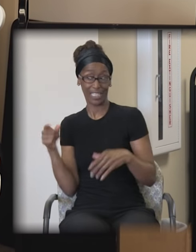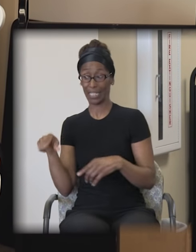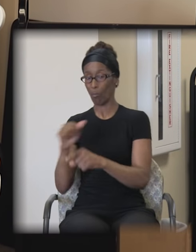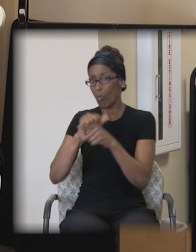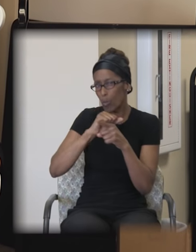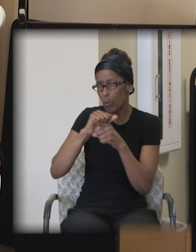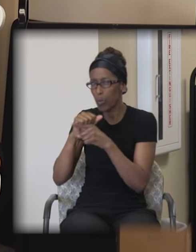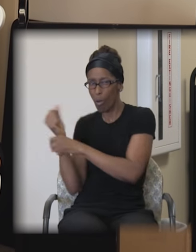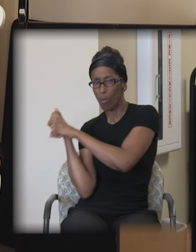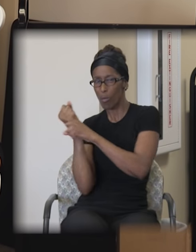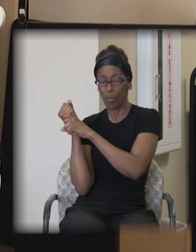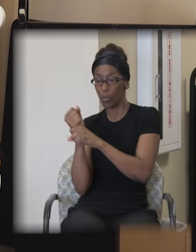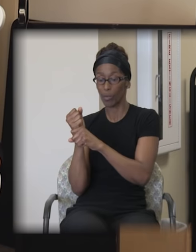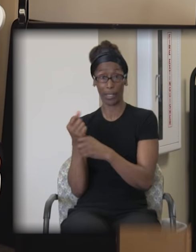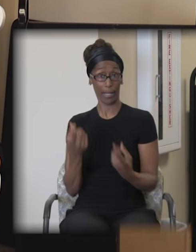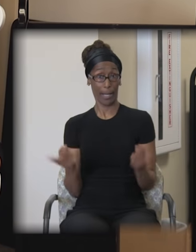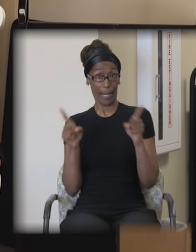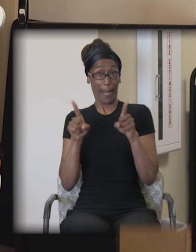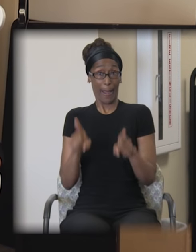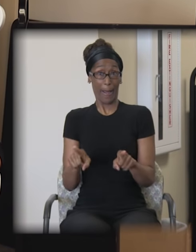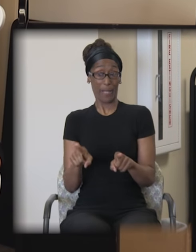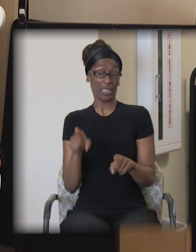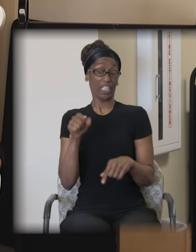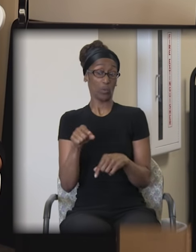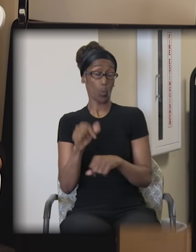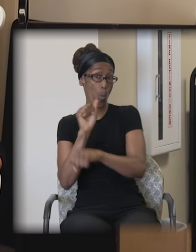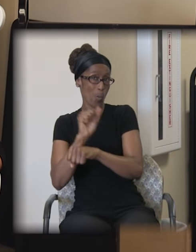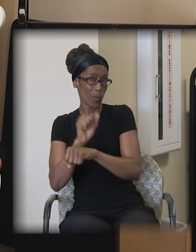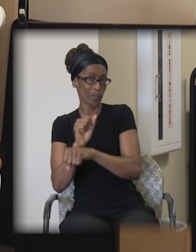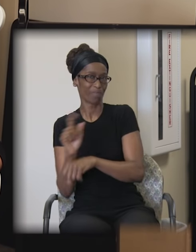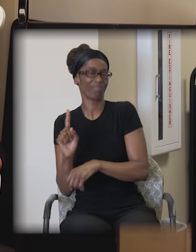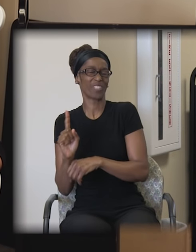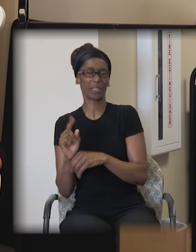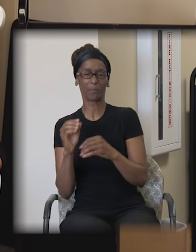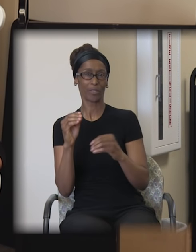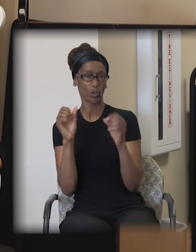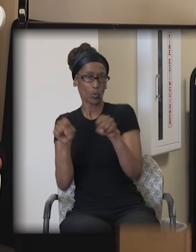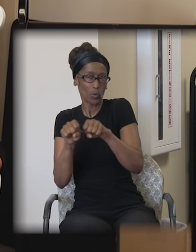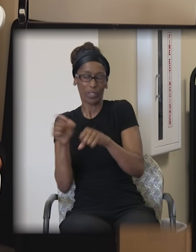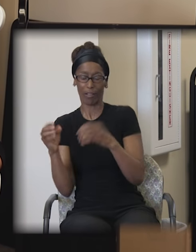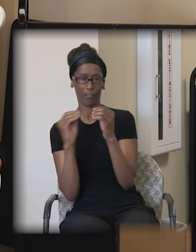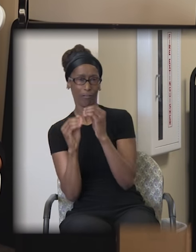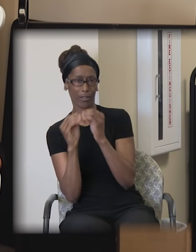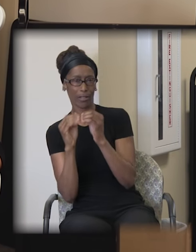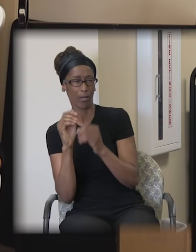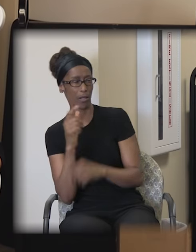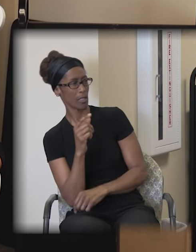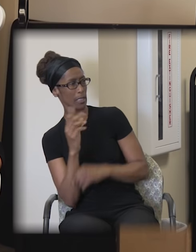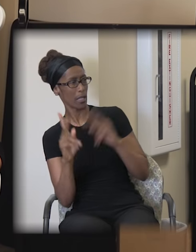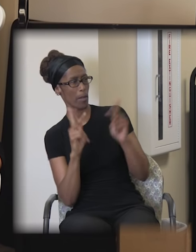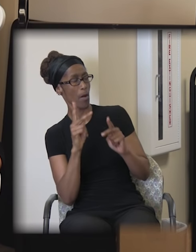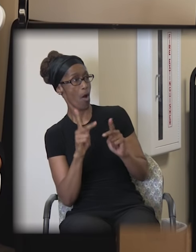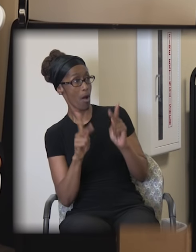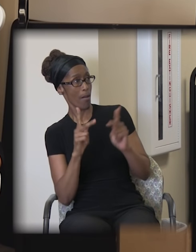One day, William was standing outside the cobbler shop where he fixed shoes, wistfully watching men play baseball in a far off field.